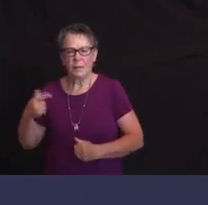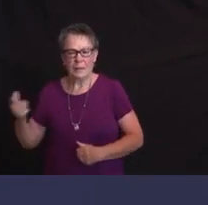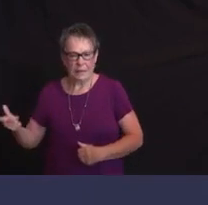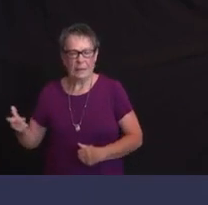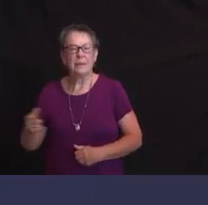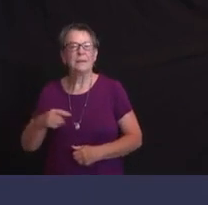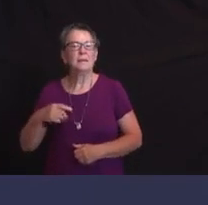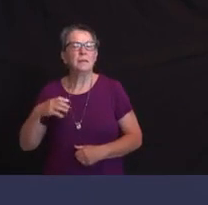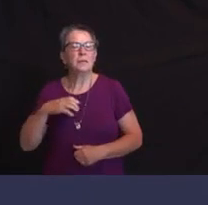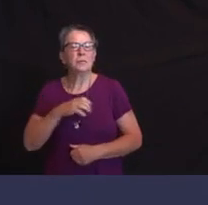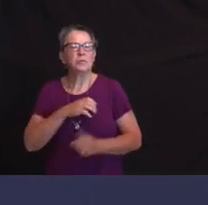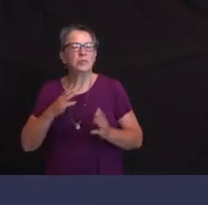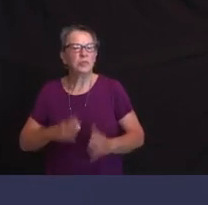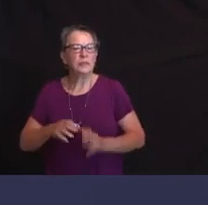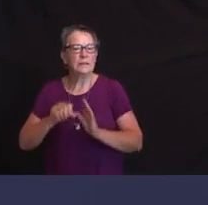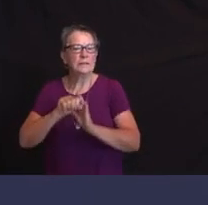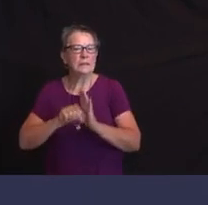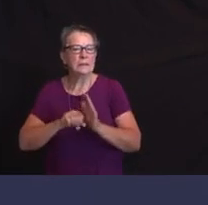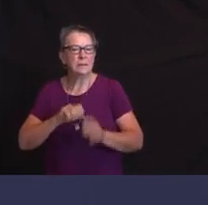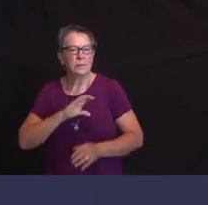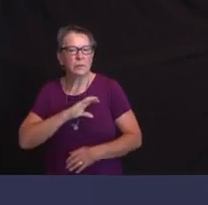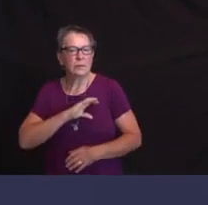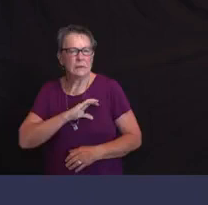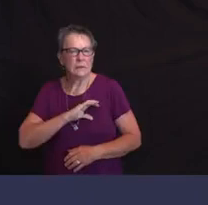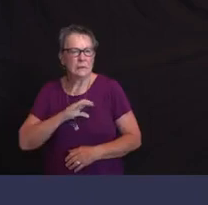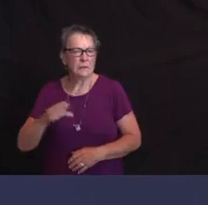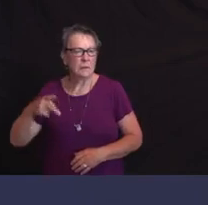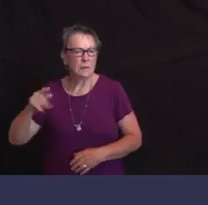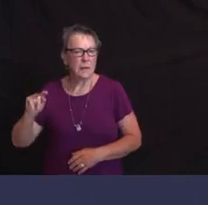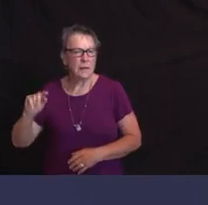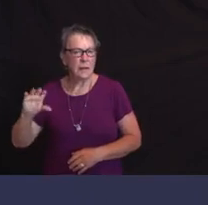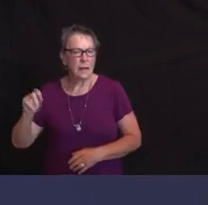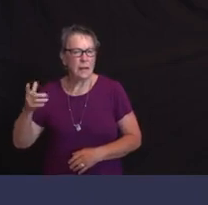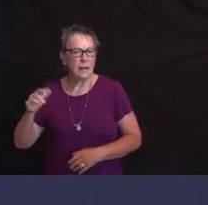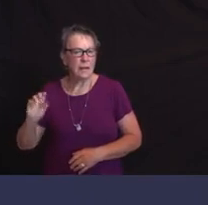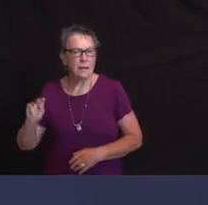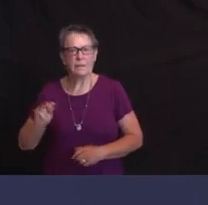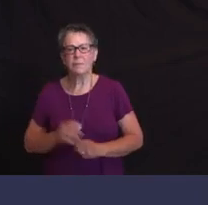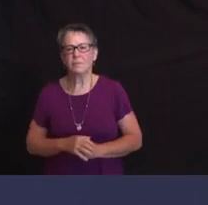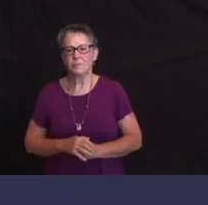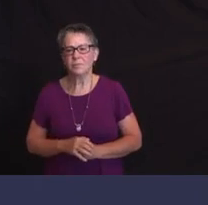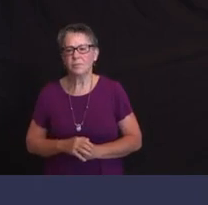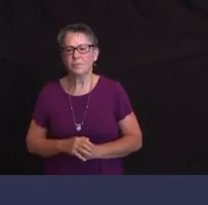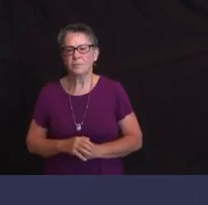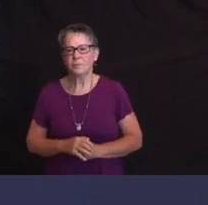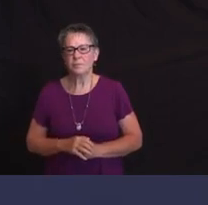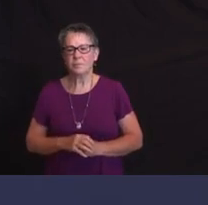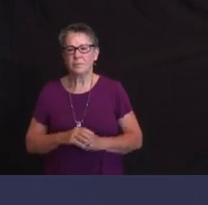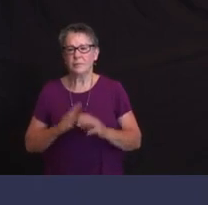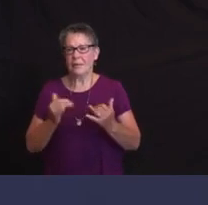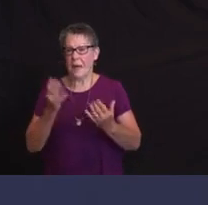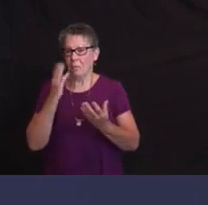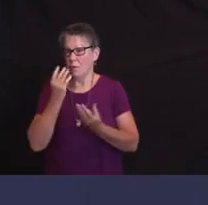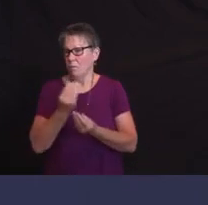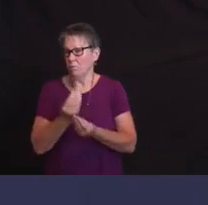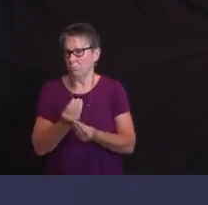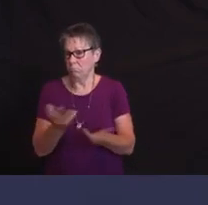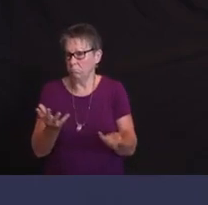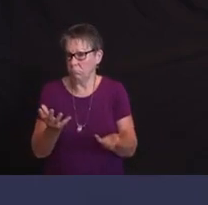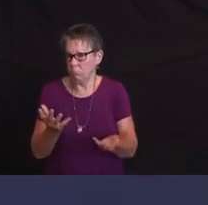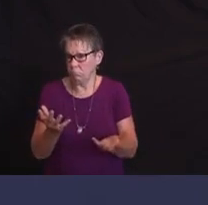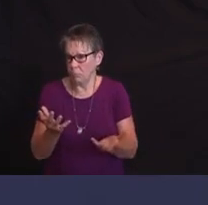to announce today, but I do want to reiterate the announcement from Friday that the upcoming school year will begin, and I emphasize will